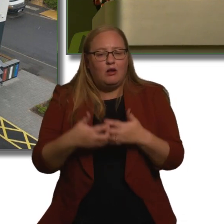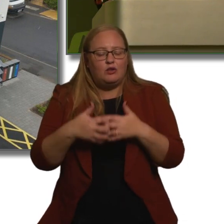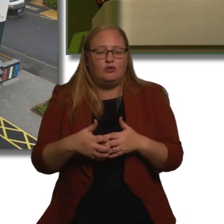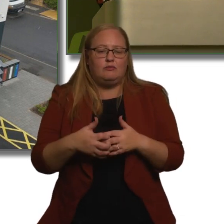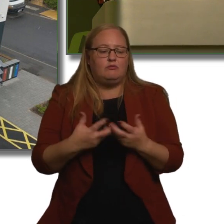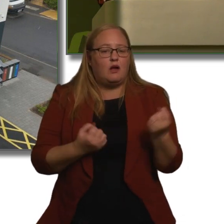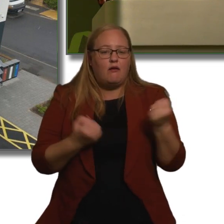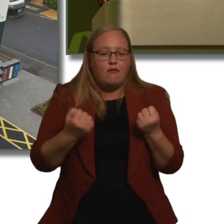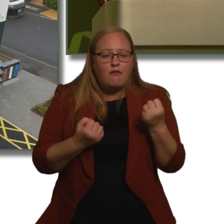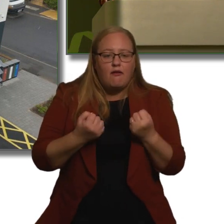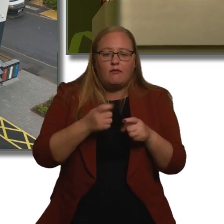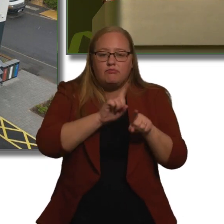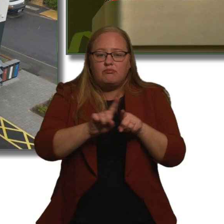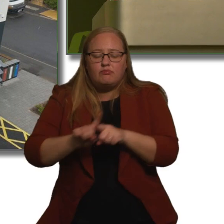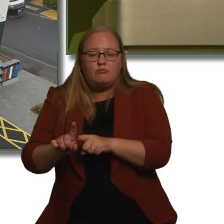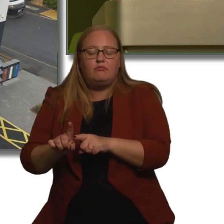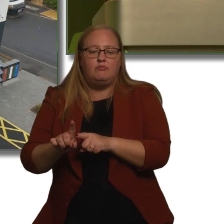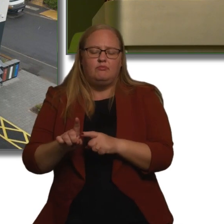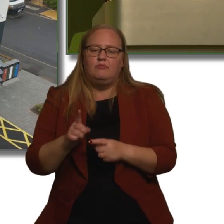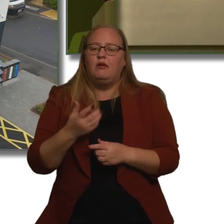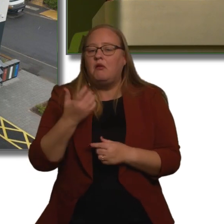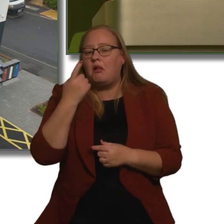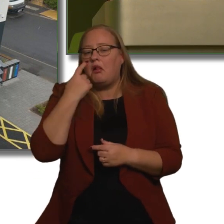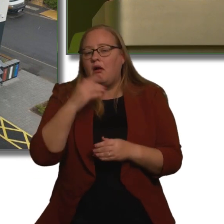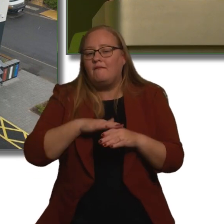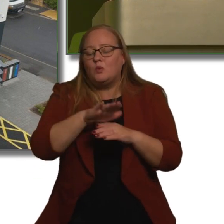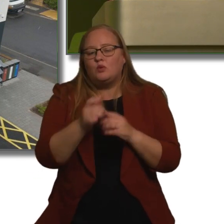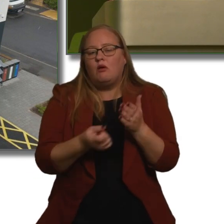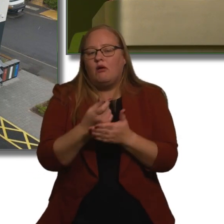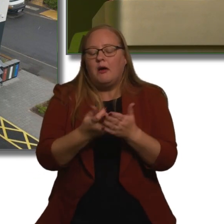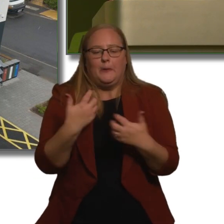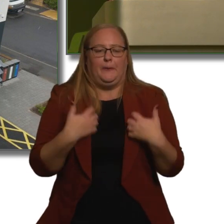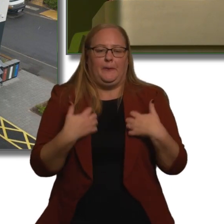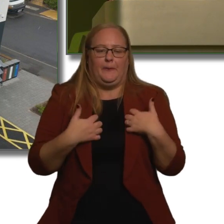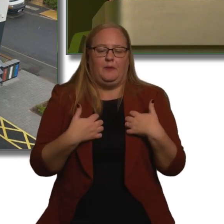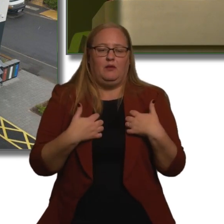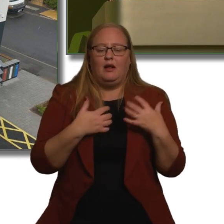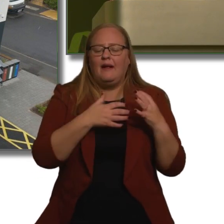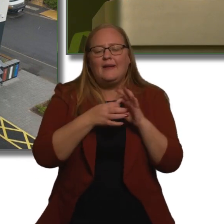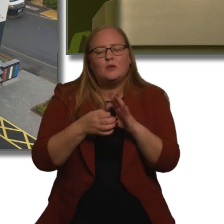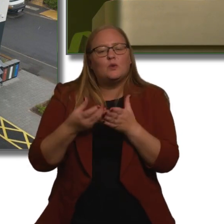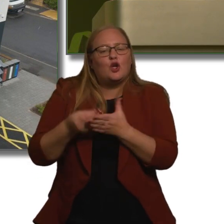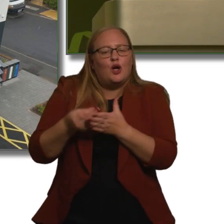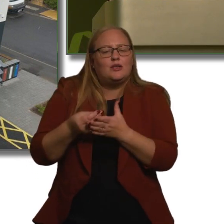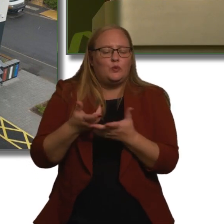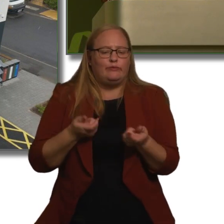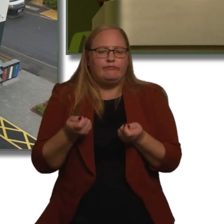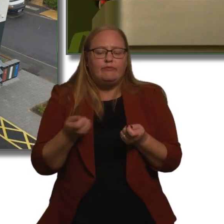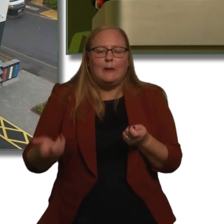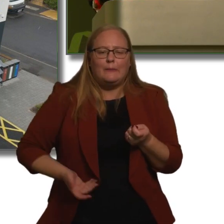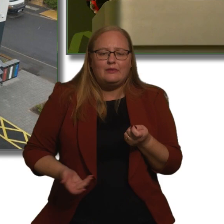and we look forward to further opportunities, particularly across overheads and other